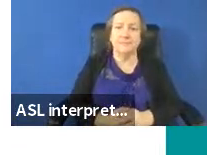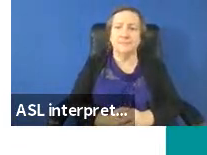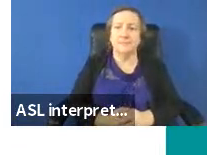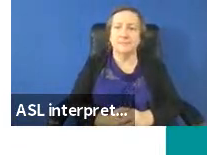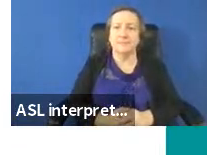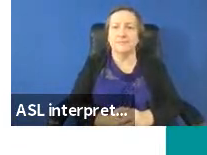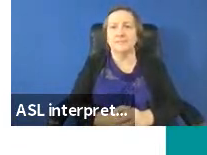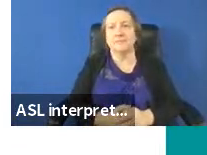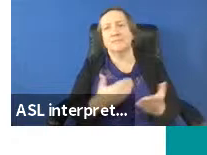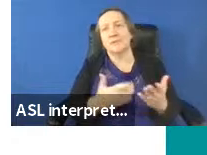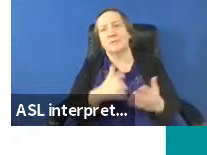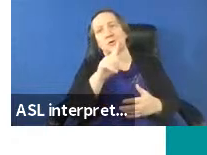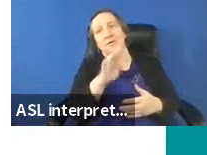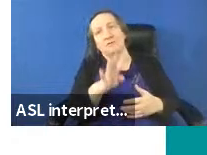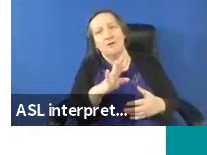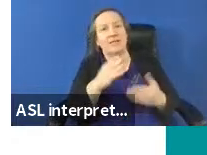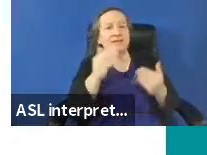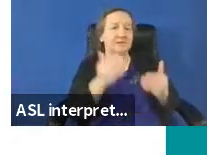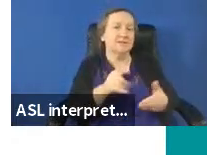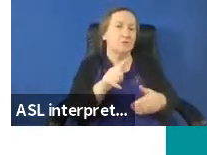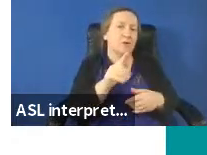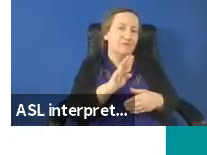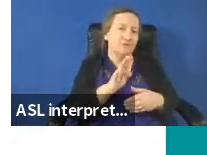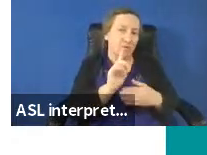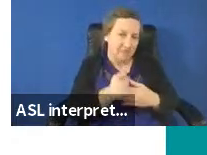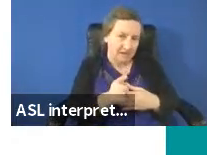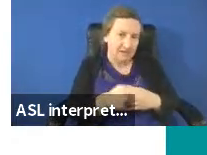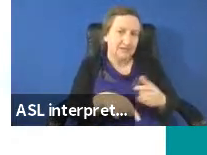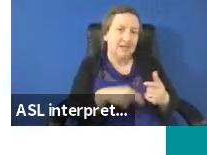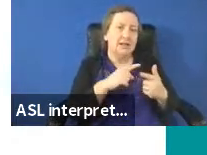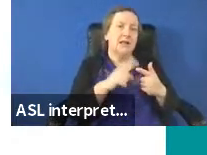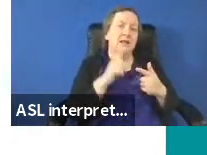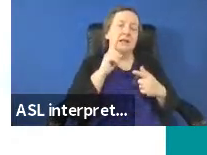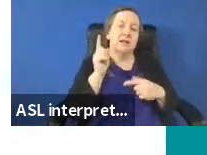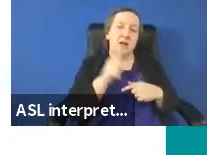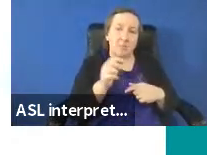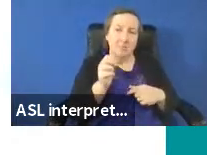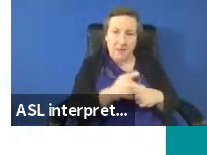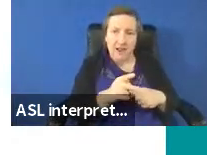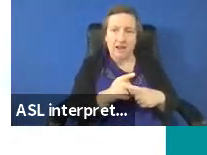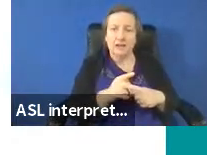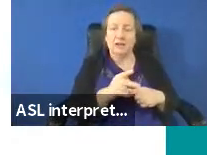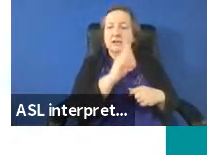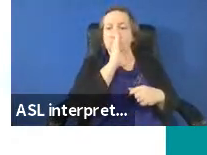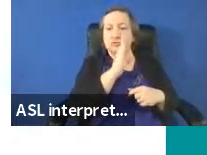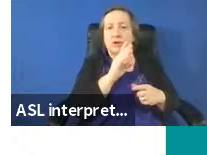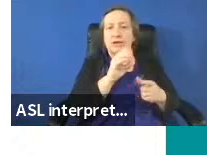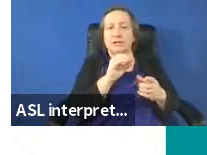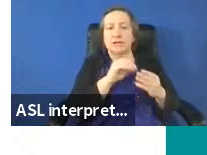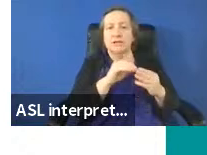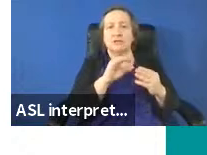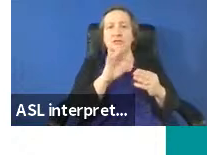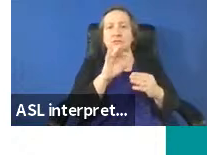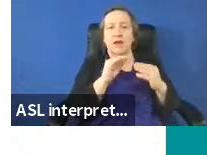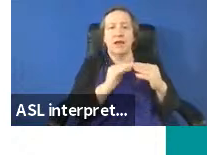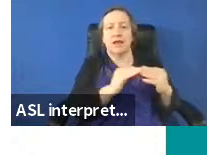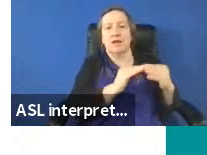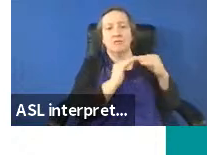Or 24. Let's go for 24, and then we'll come back and go directly into the equity framework.